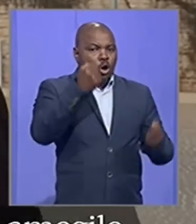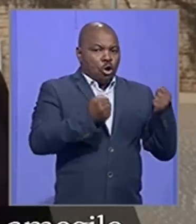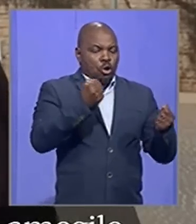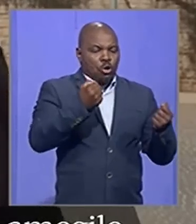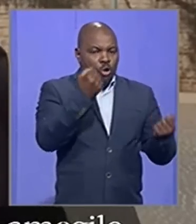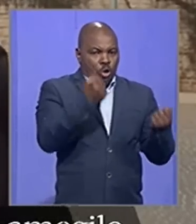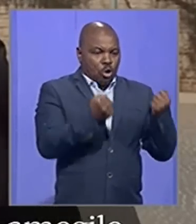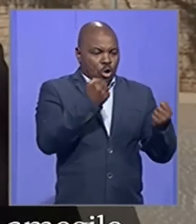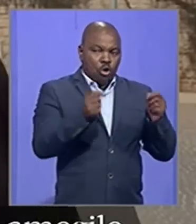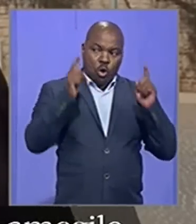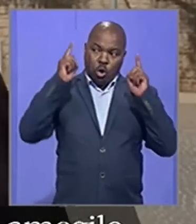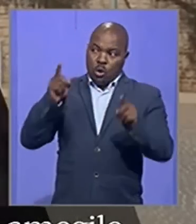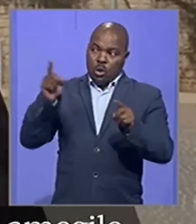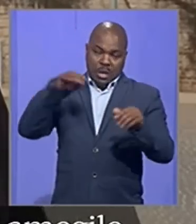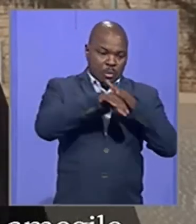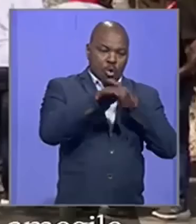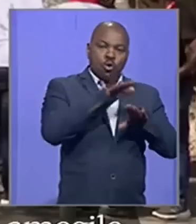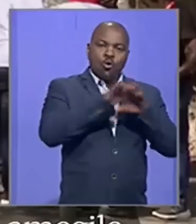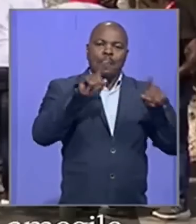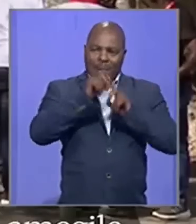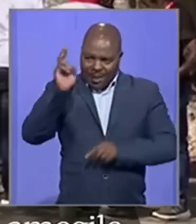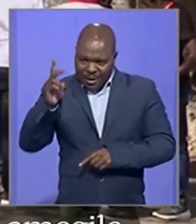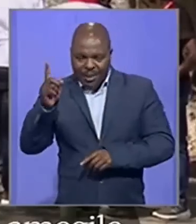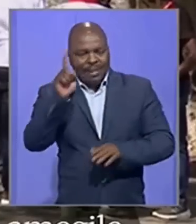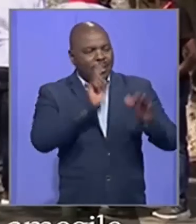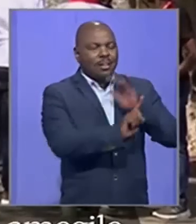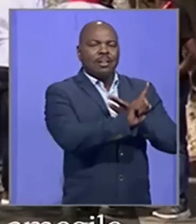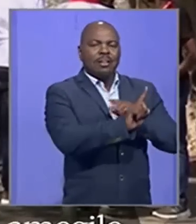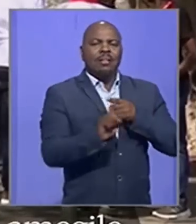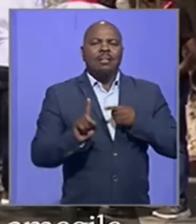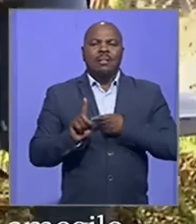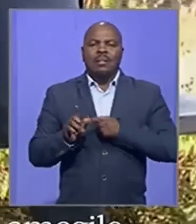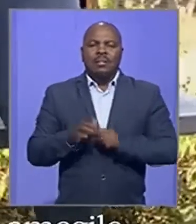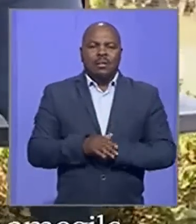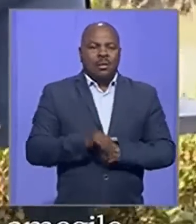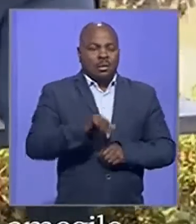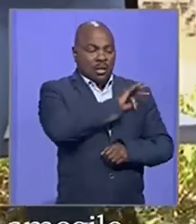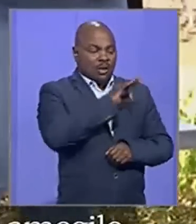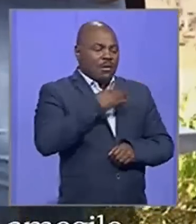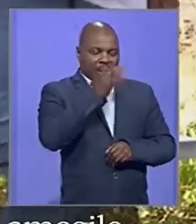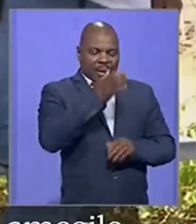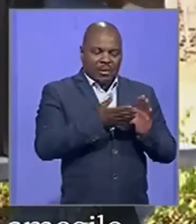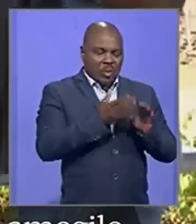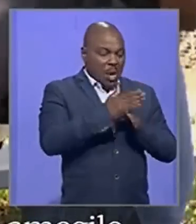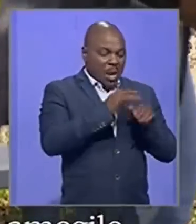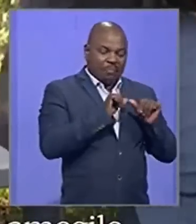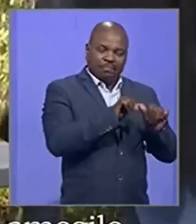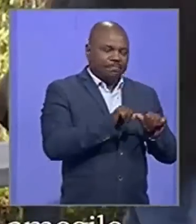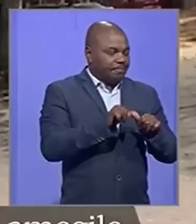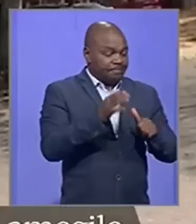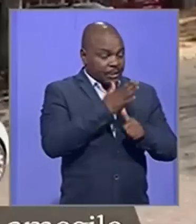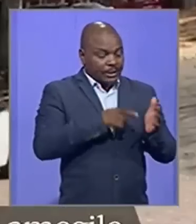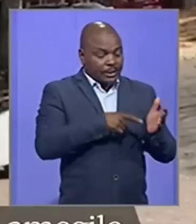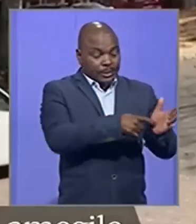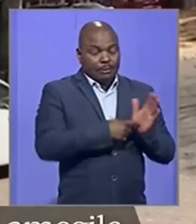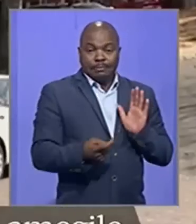enter the hospital. Unfortunately, he did. Bašomi ba e ka nne go se tšwele pele ka mošomo go fihlela dinyakwa tša bona di